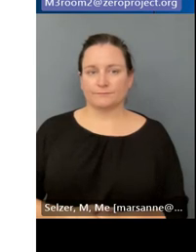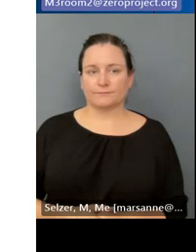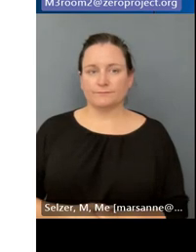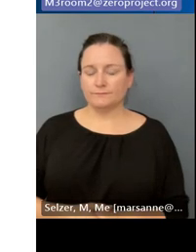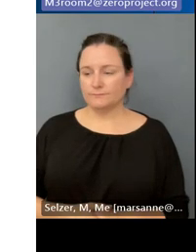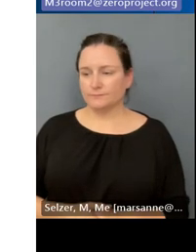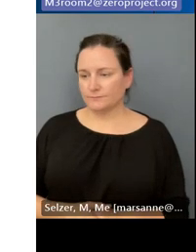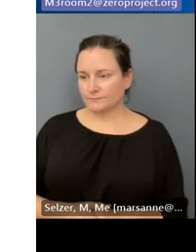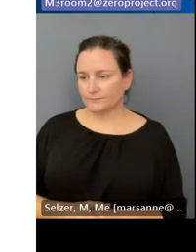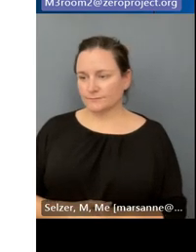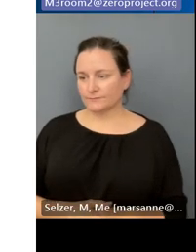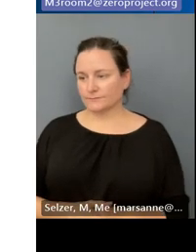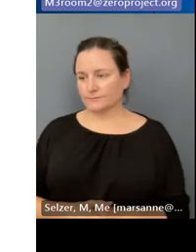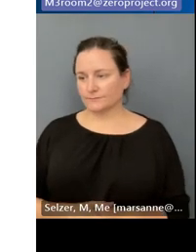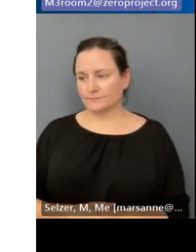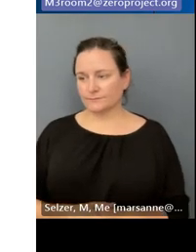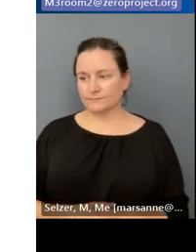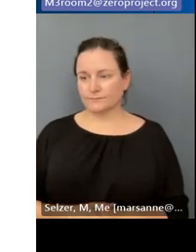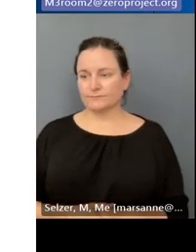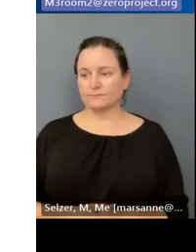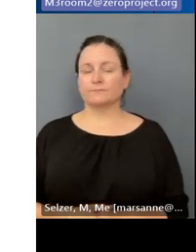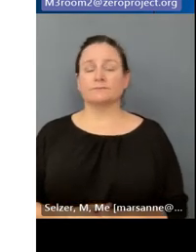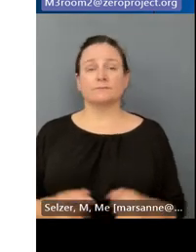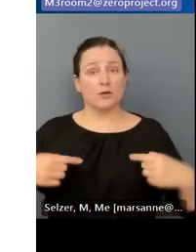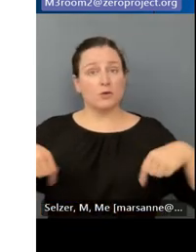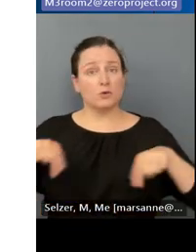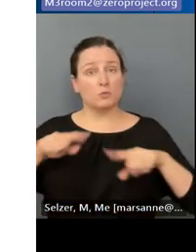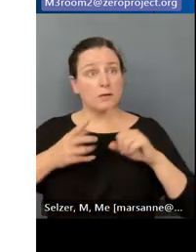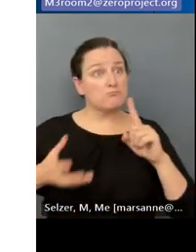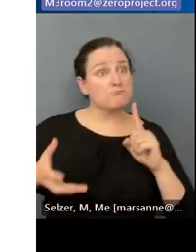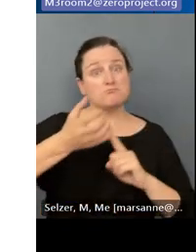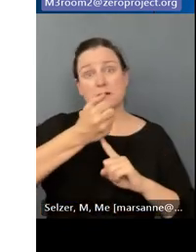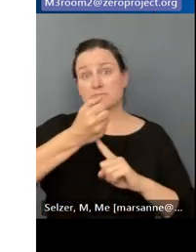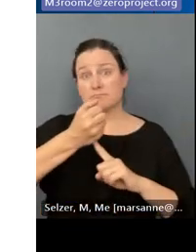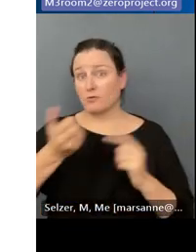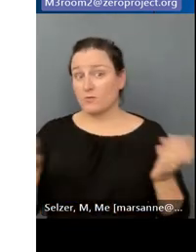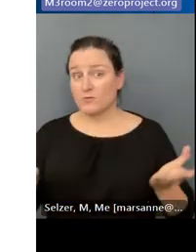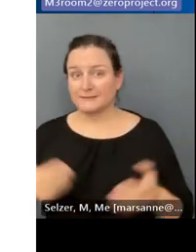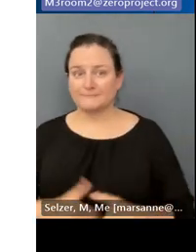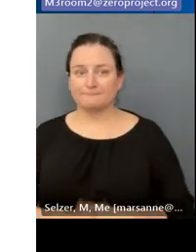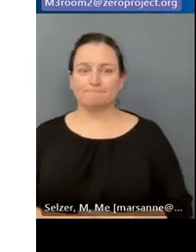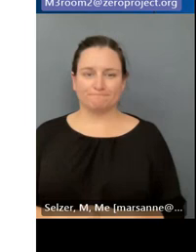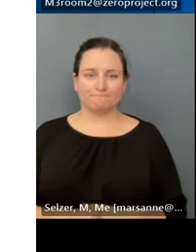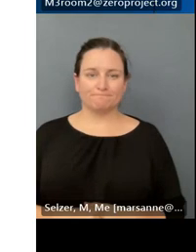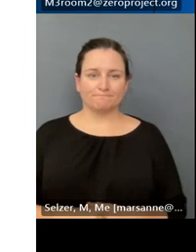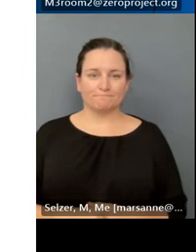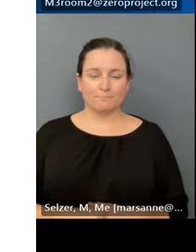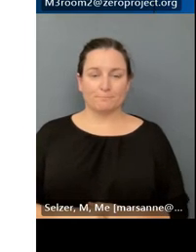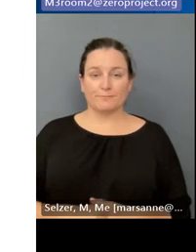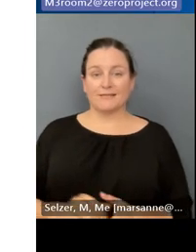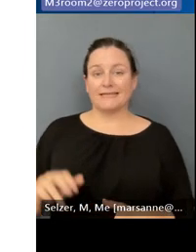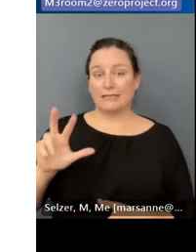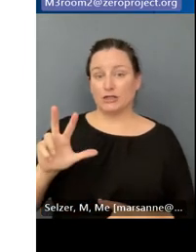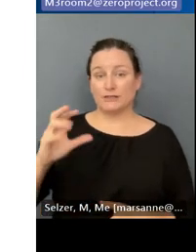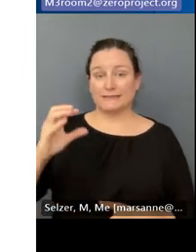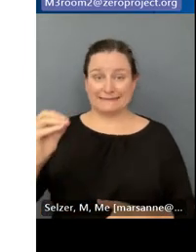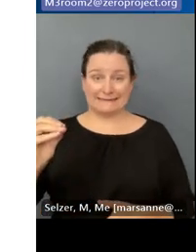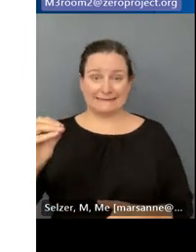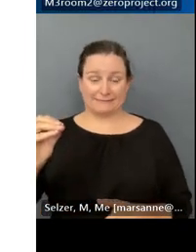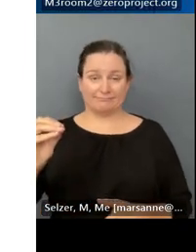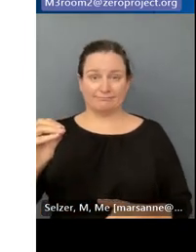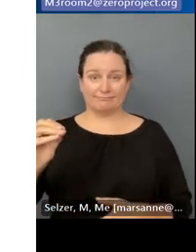We have third preschool children, third students. But currently, we assist